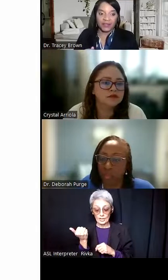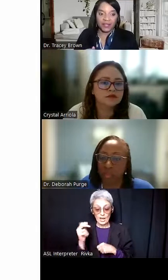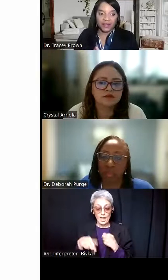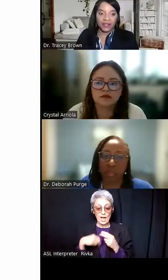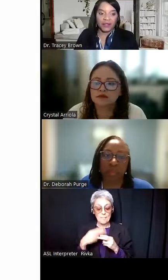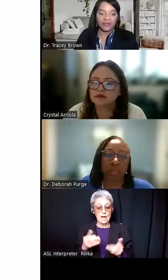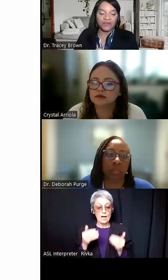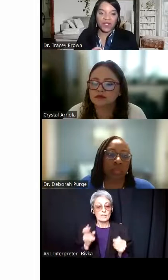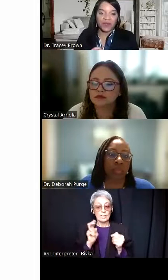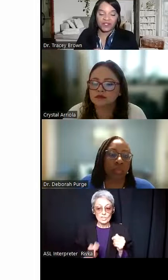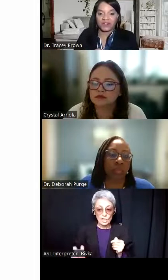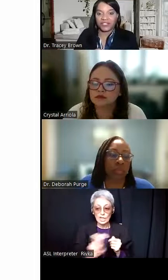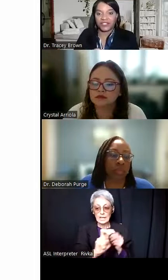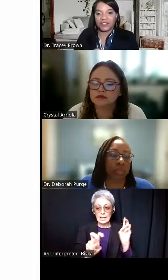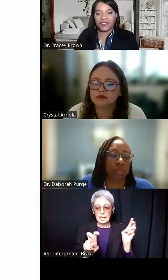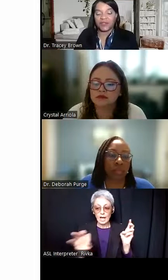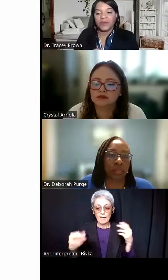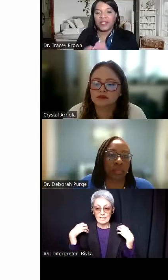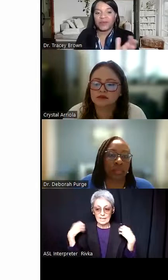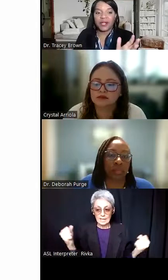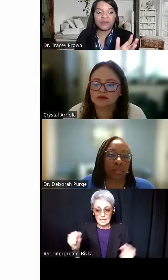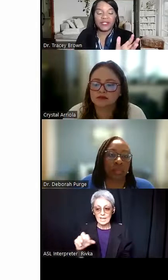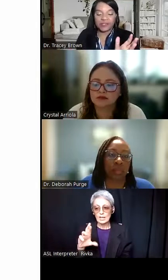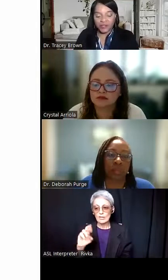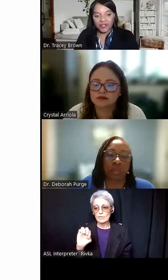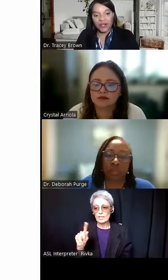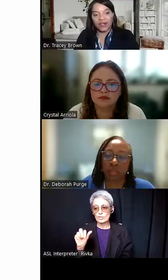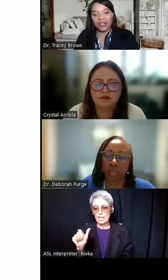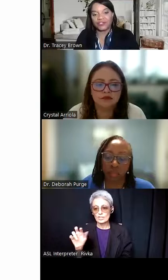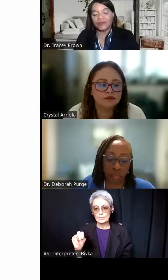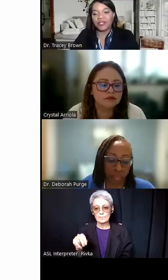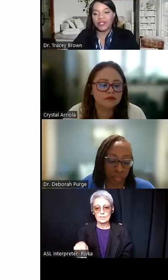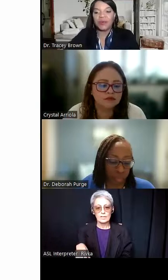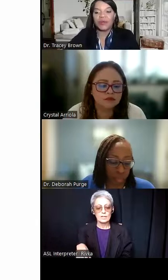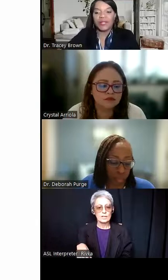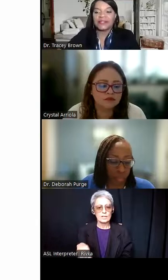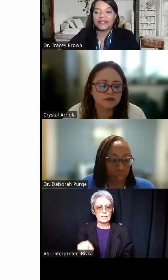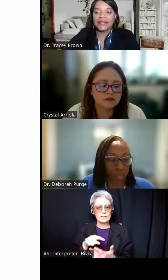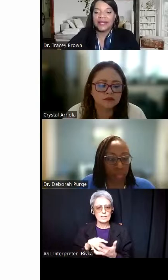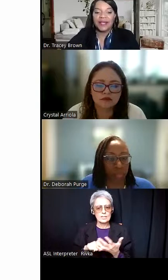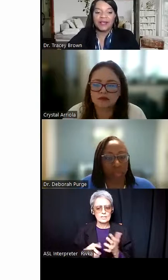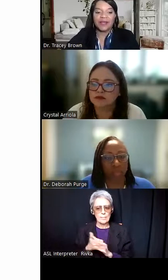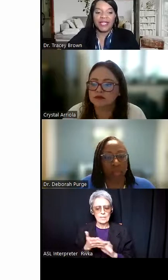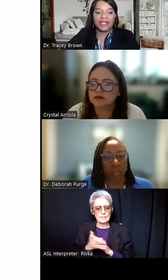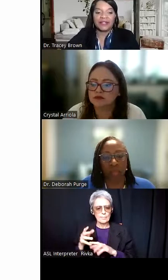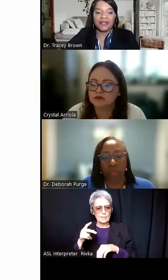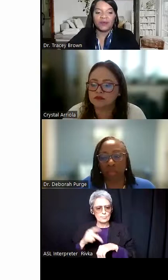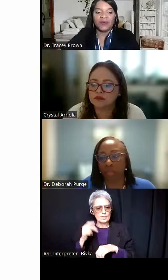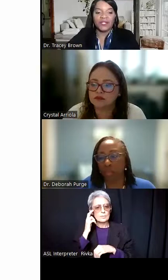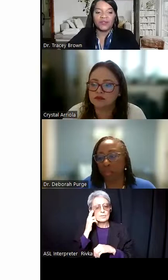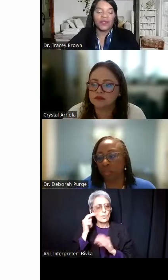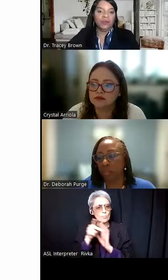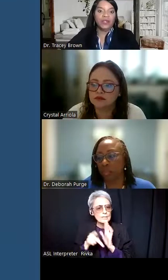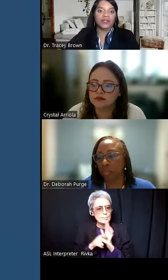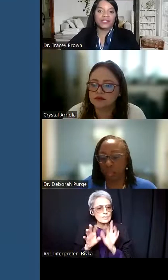of healing and restoration. So TBRI principles are extremely important, and